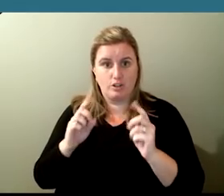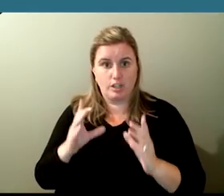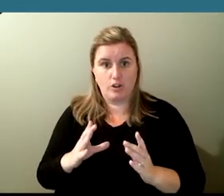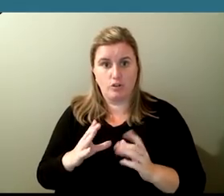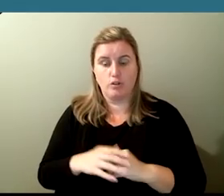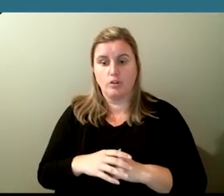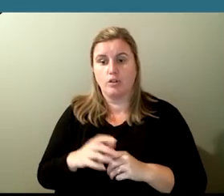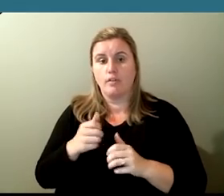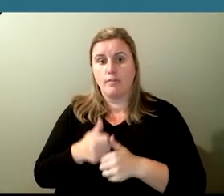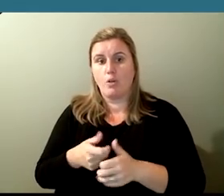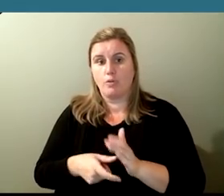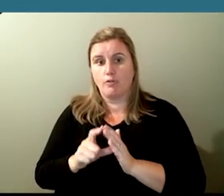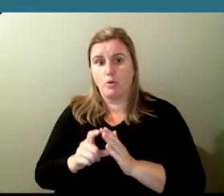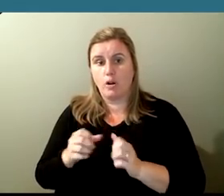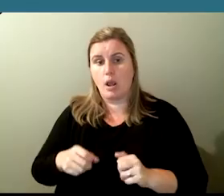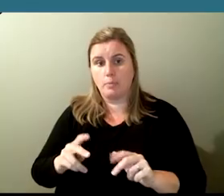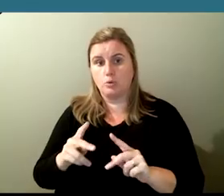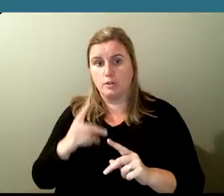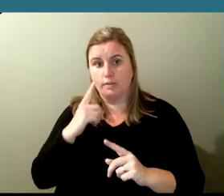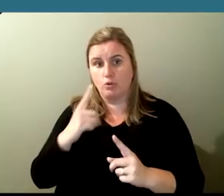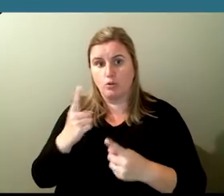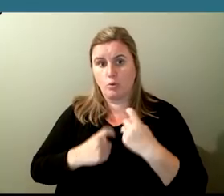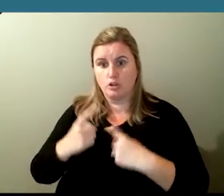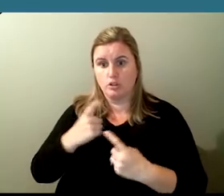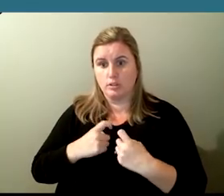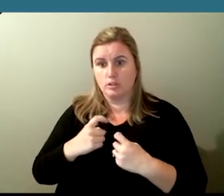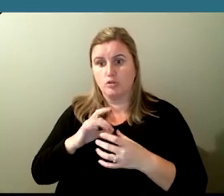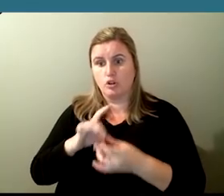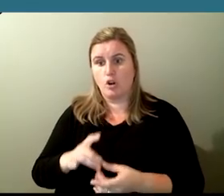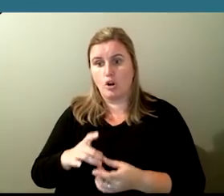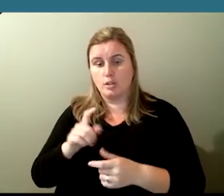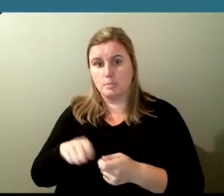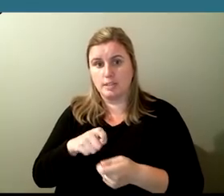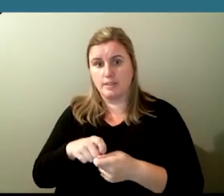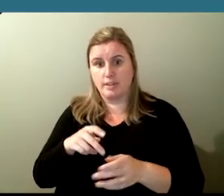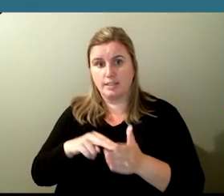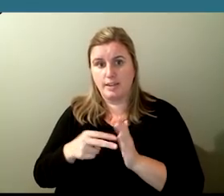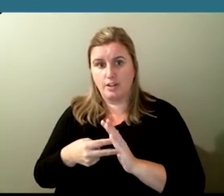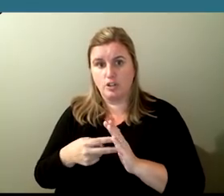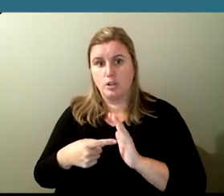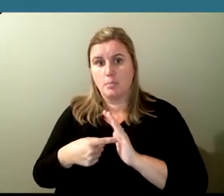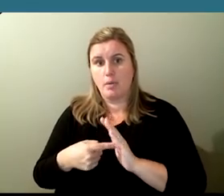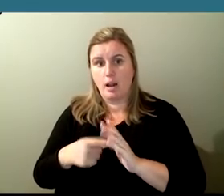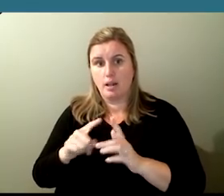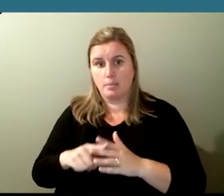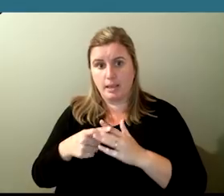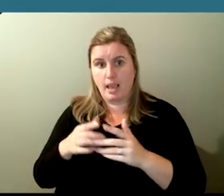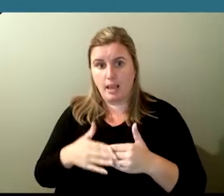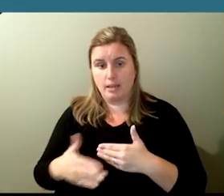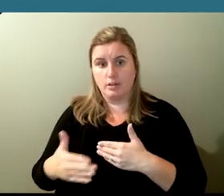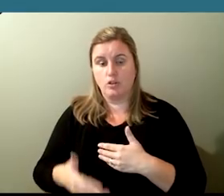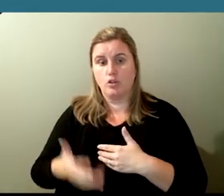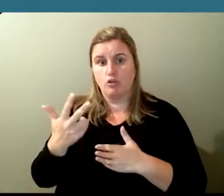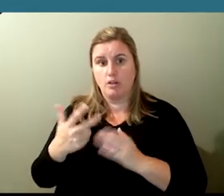Following review and opportunities for ask questions regarding those specific definitions, modeling began. So there were 3